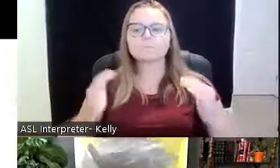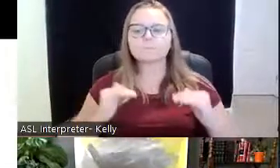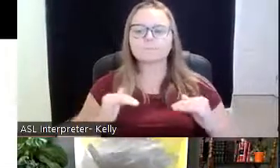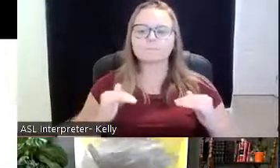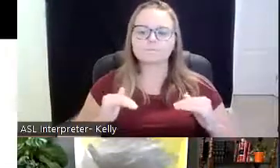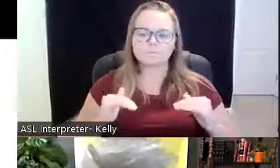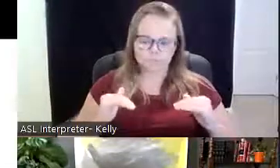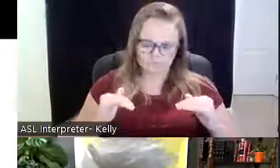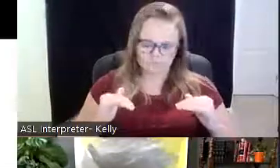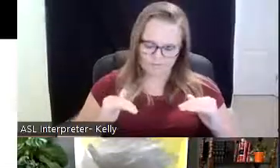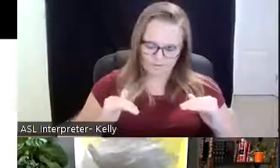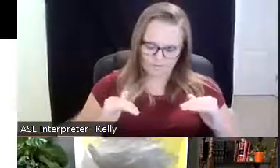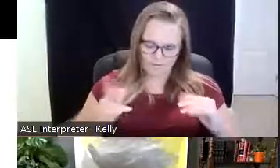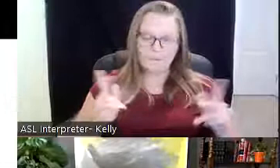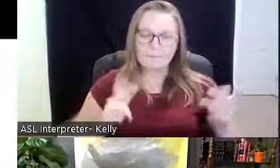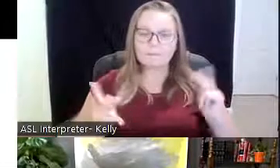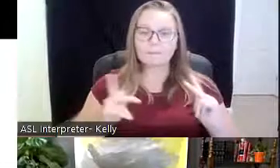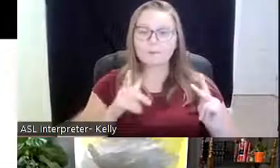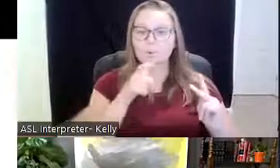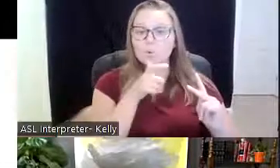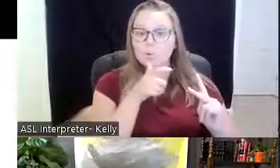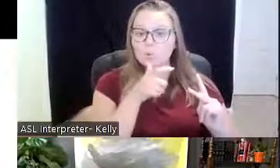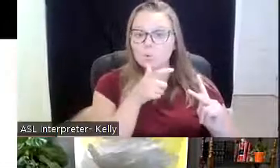and those who reported